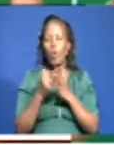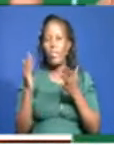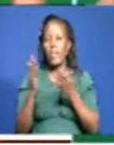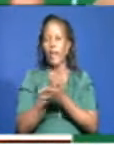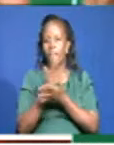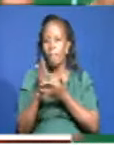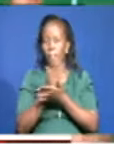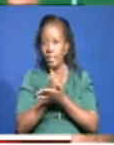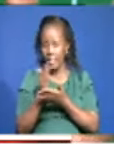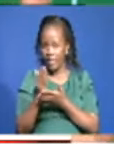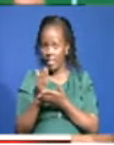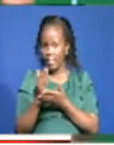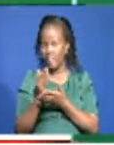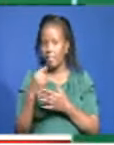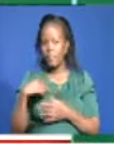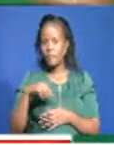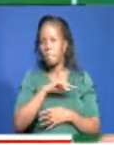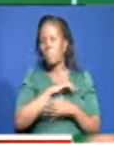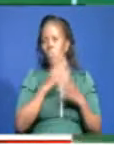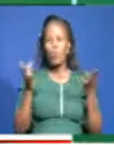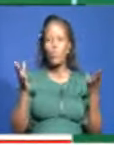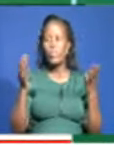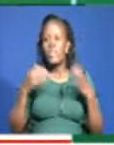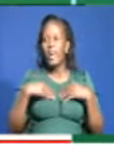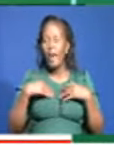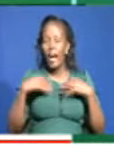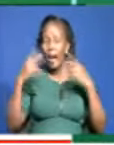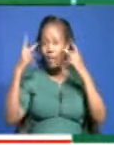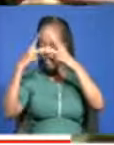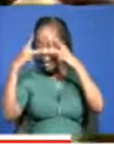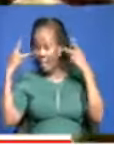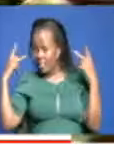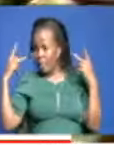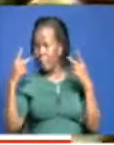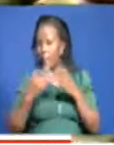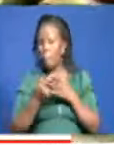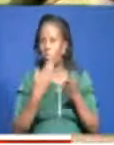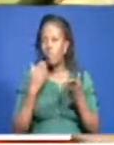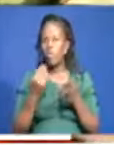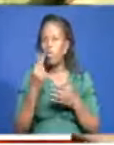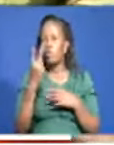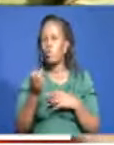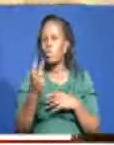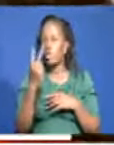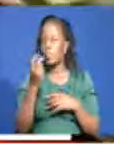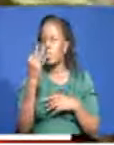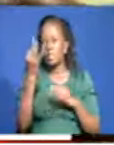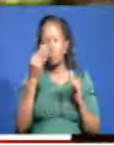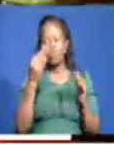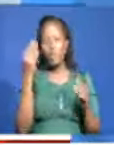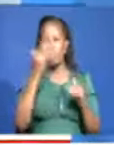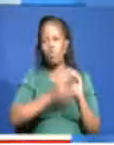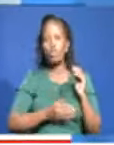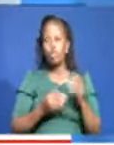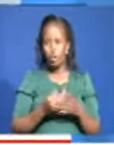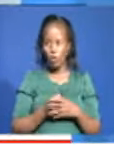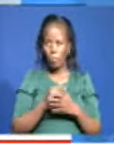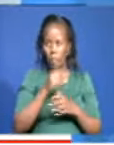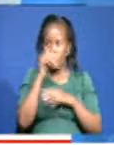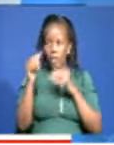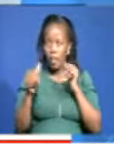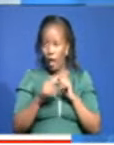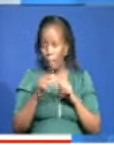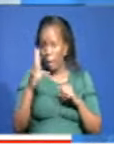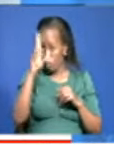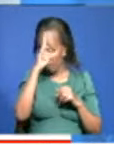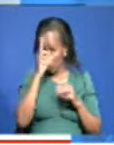we will not have Al-Shabaab probably by end of 2023. On the police side, we link up with contingent